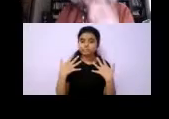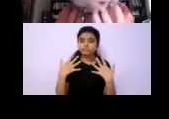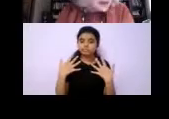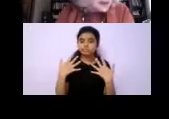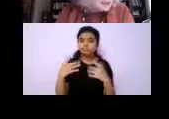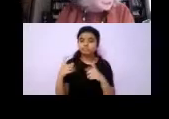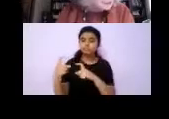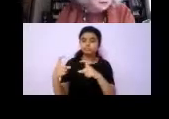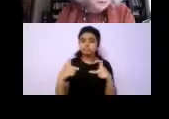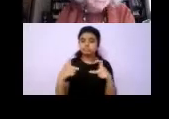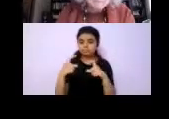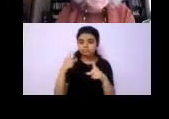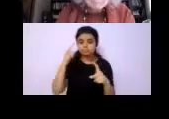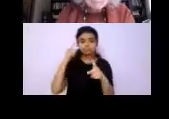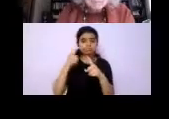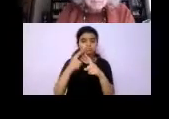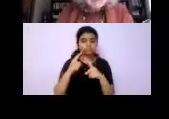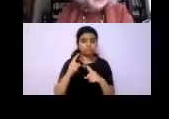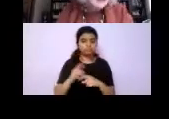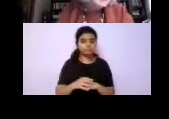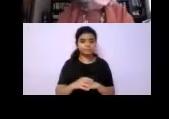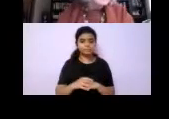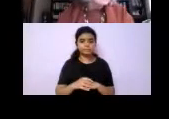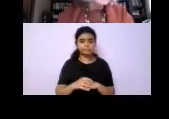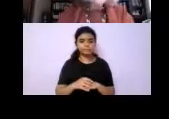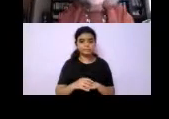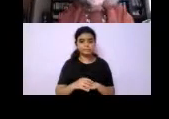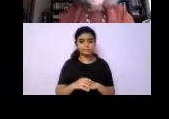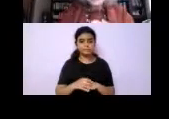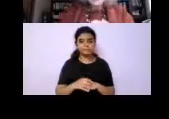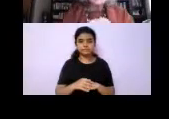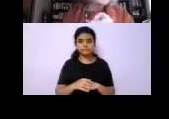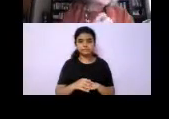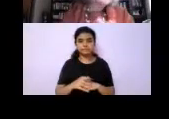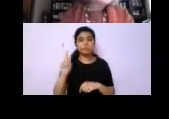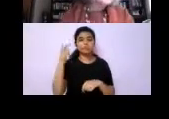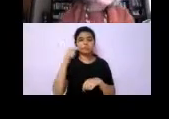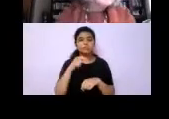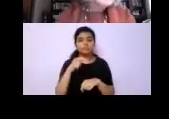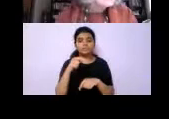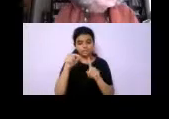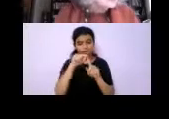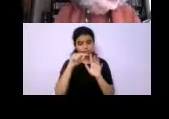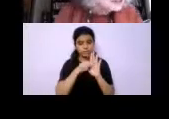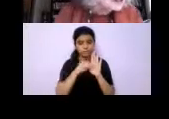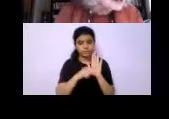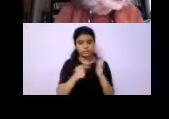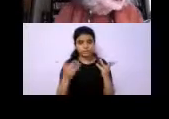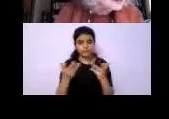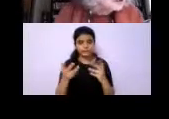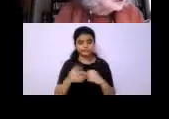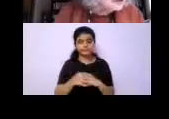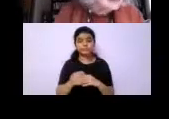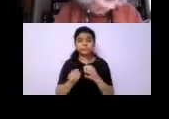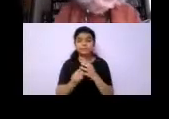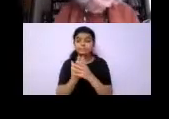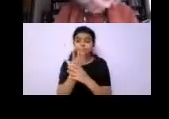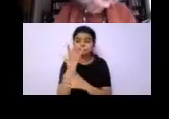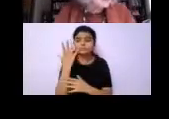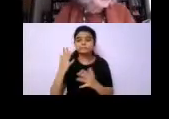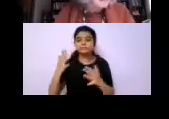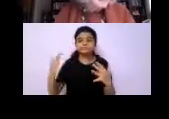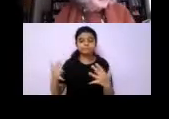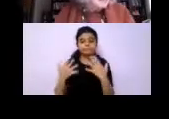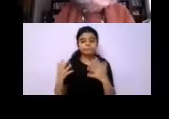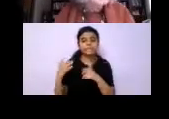It's what we aim for. So the first principle is that the flourishing of those in need of